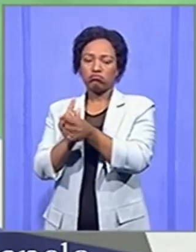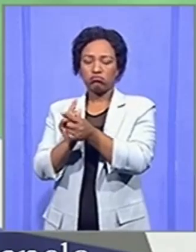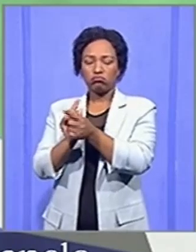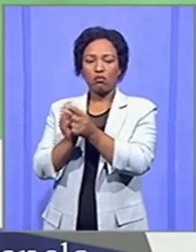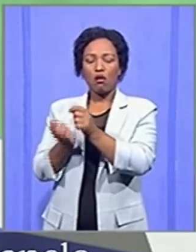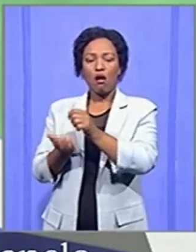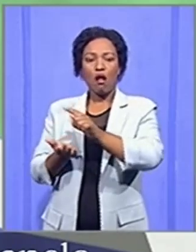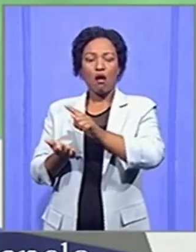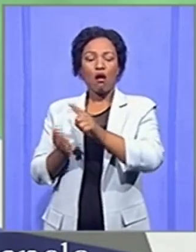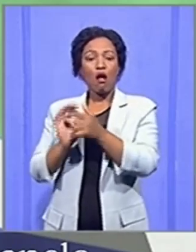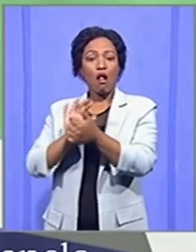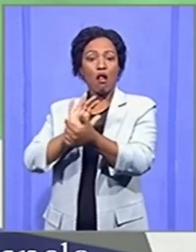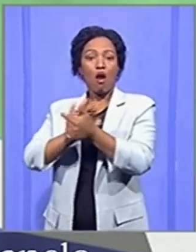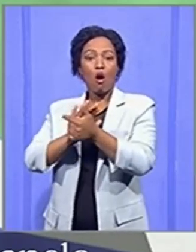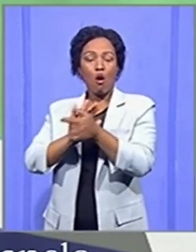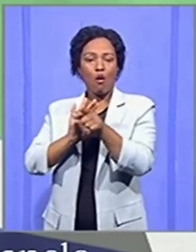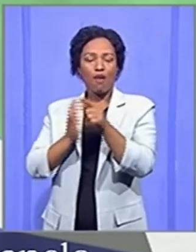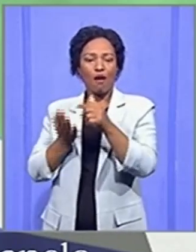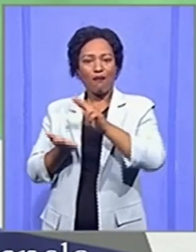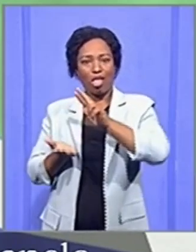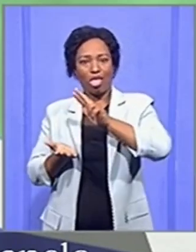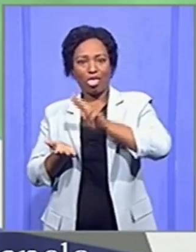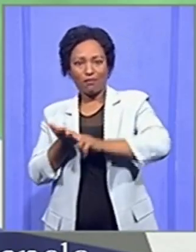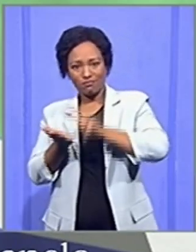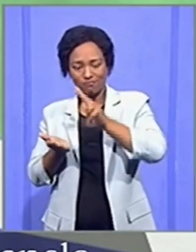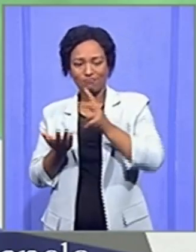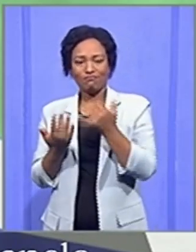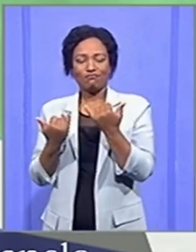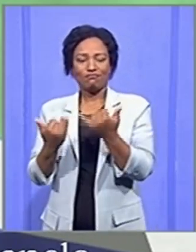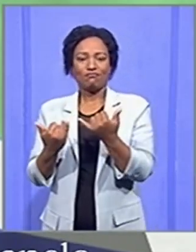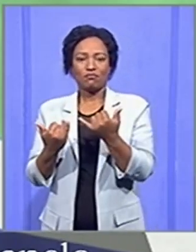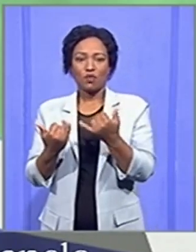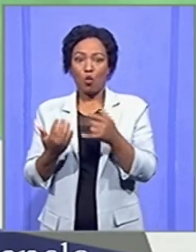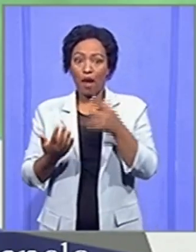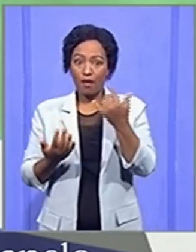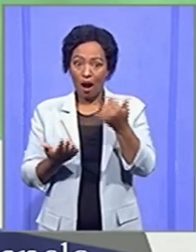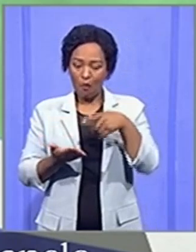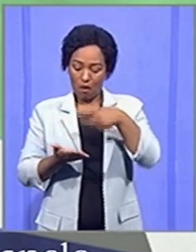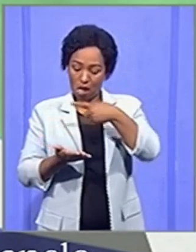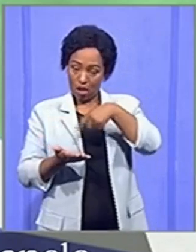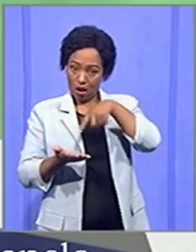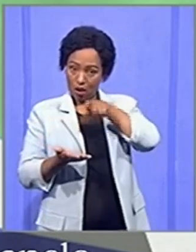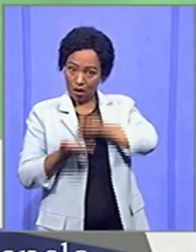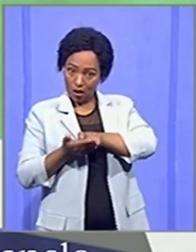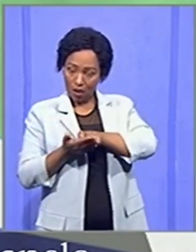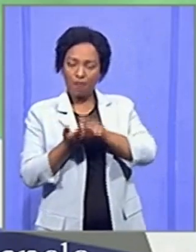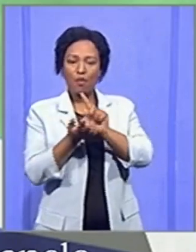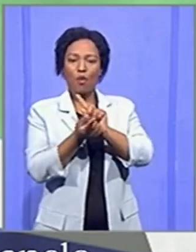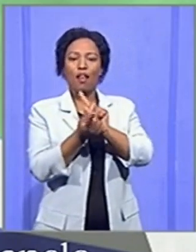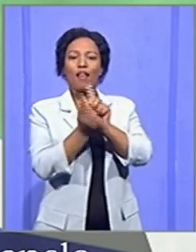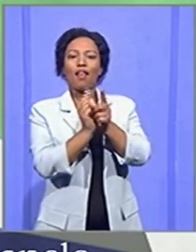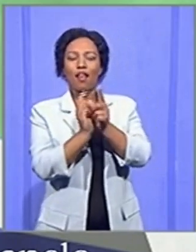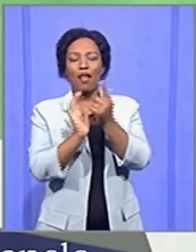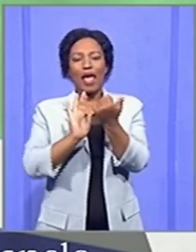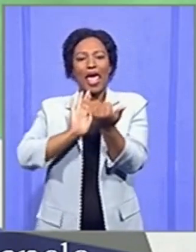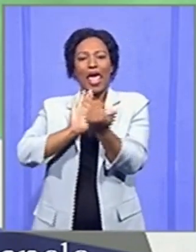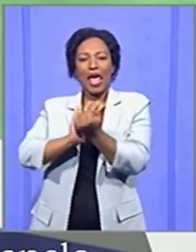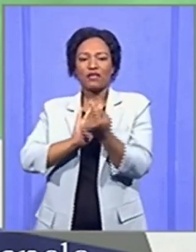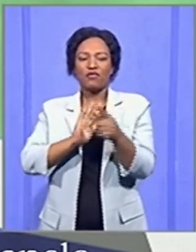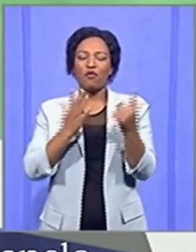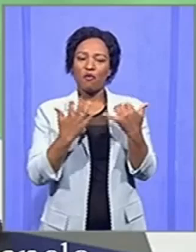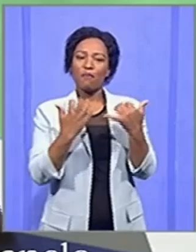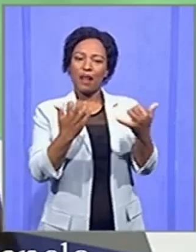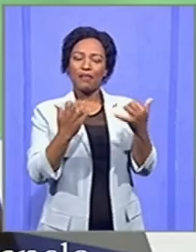which at the stroke of the pen is about to become an act of parliament.